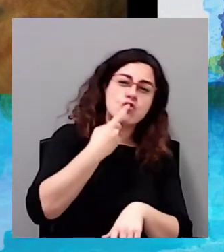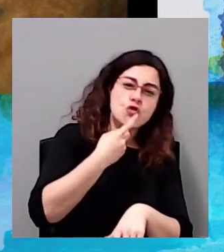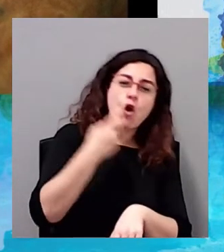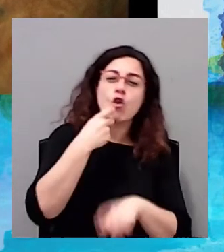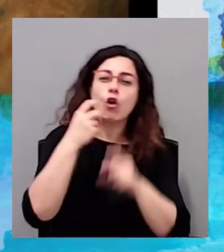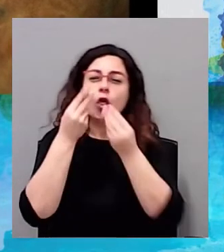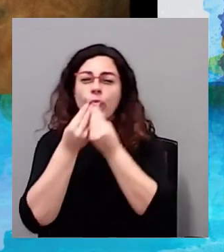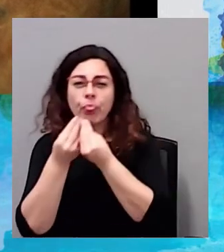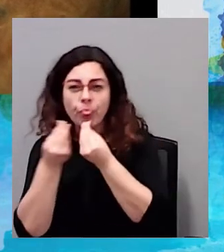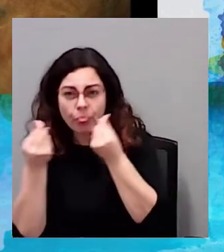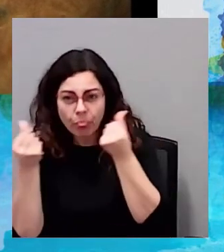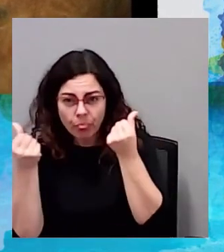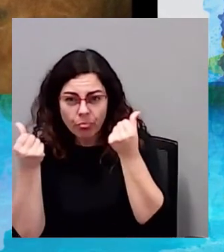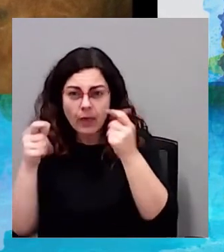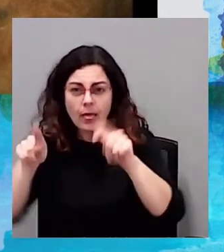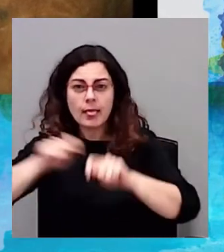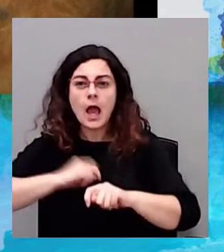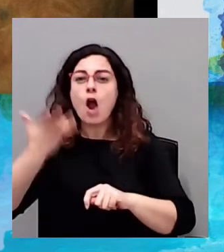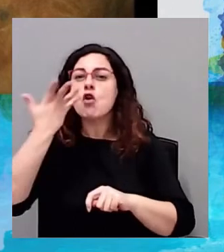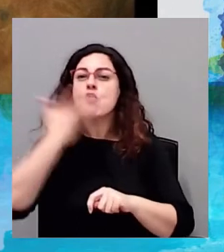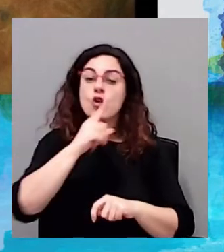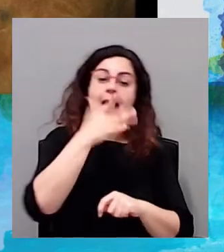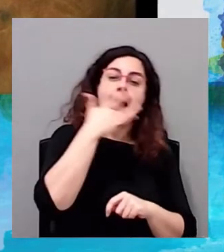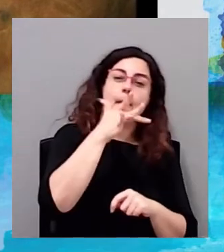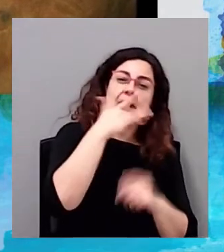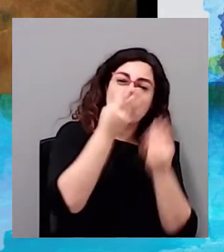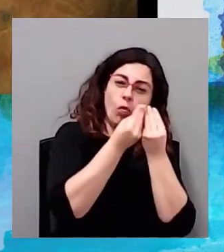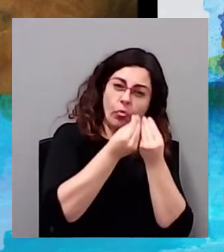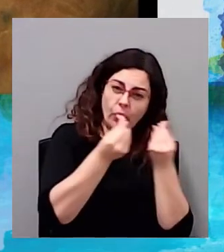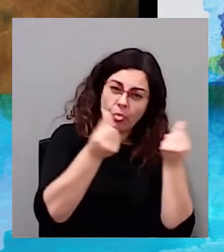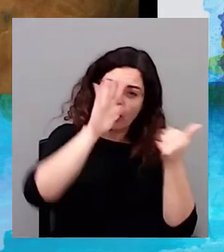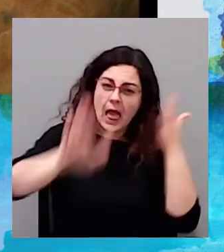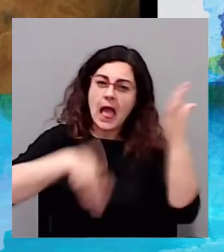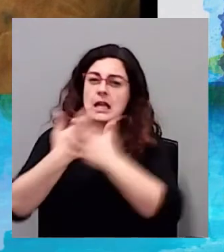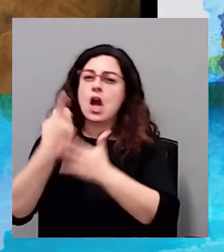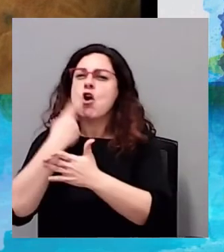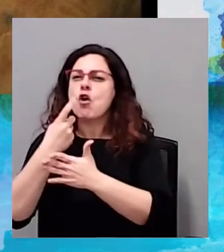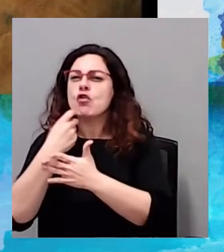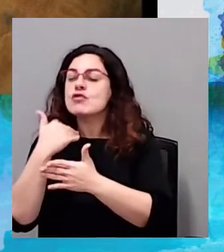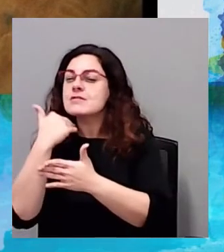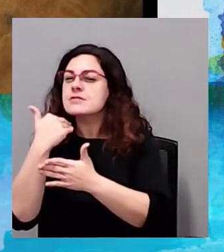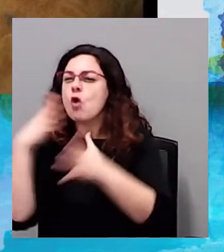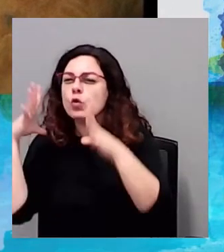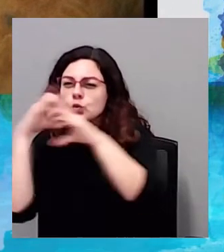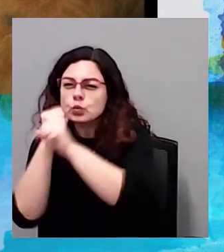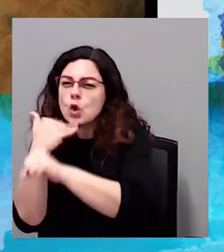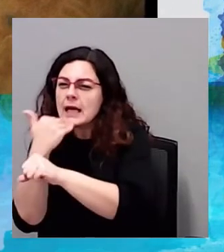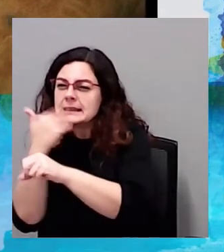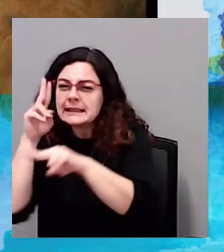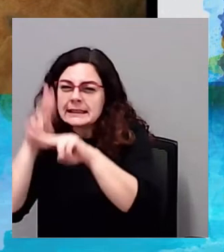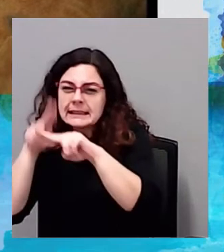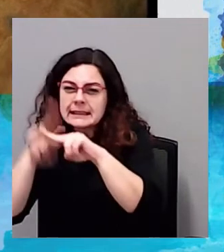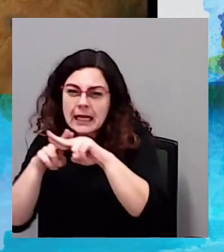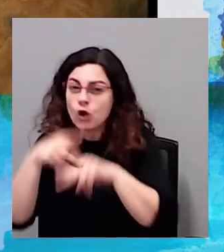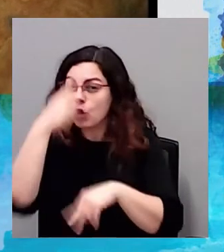the walls give a whole series of colors, different tones of red,